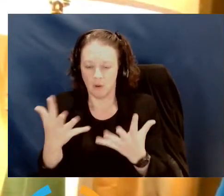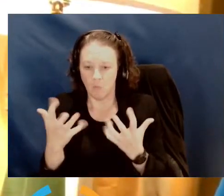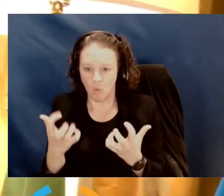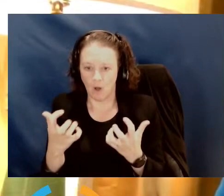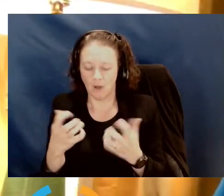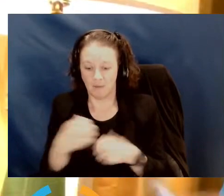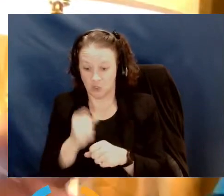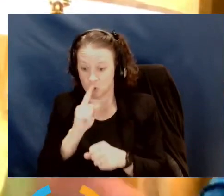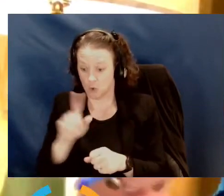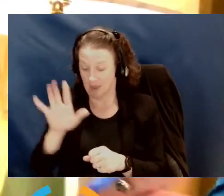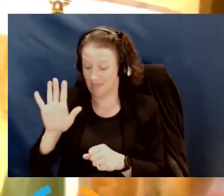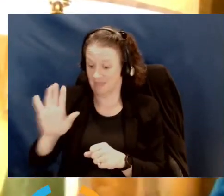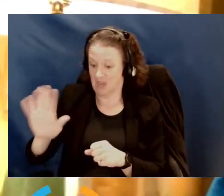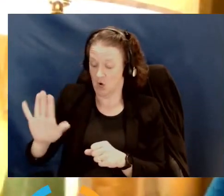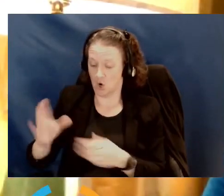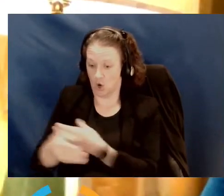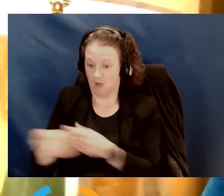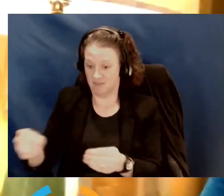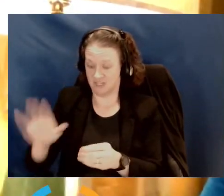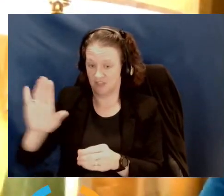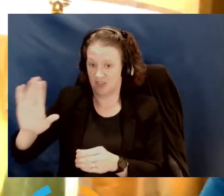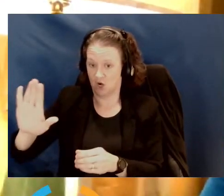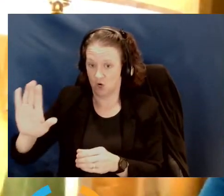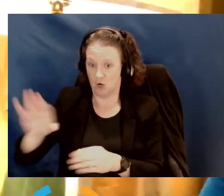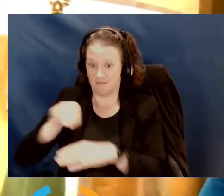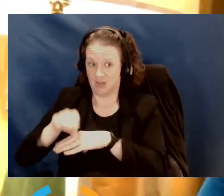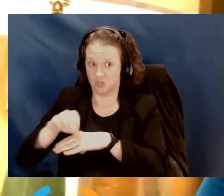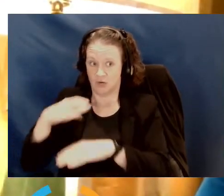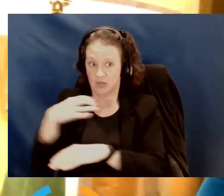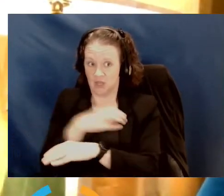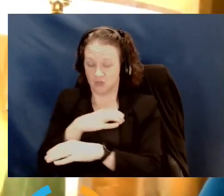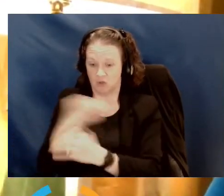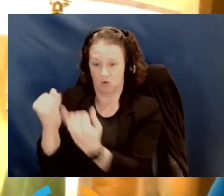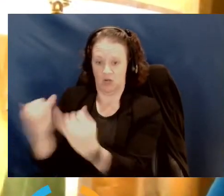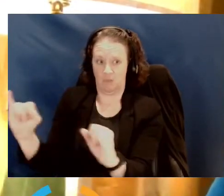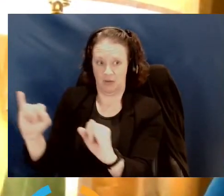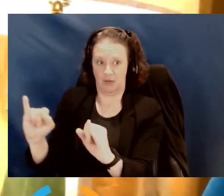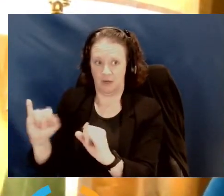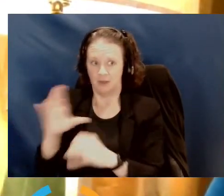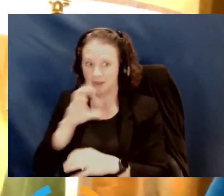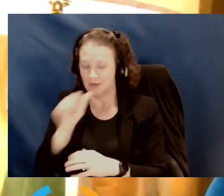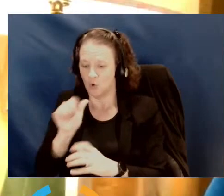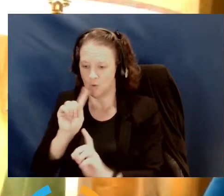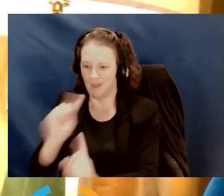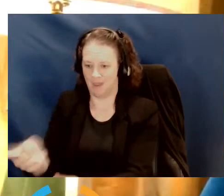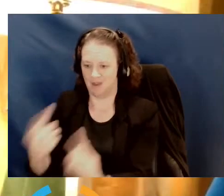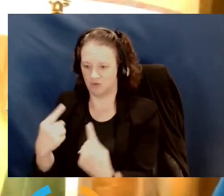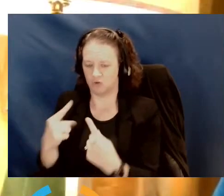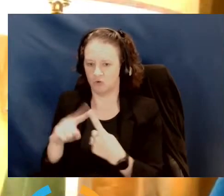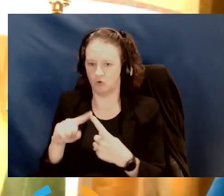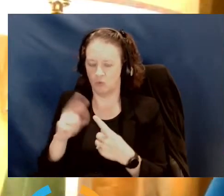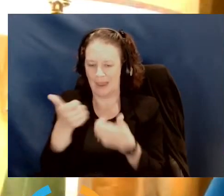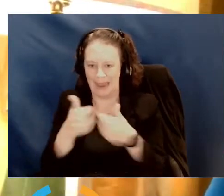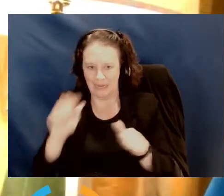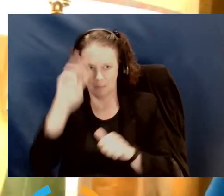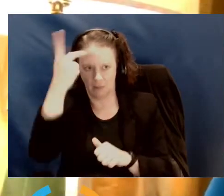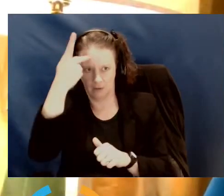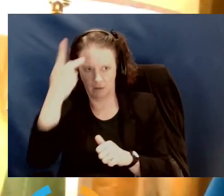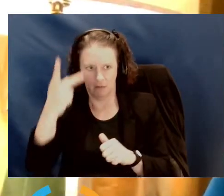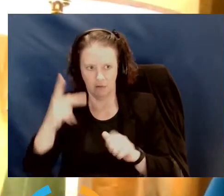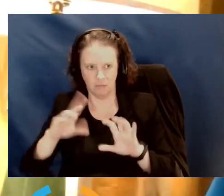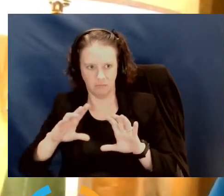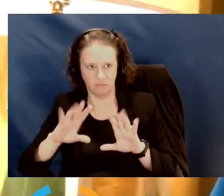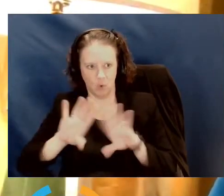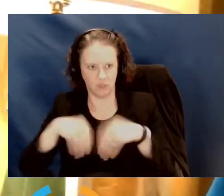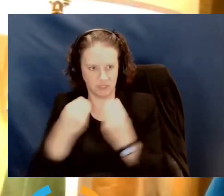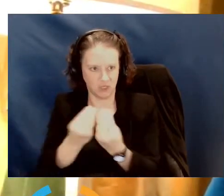advisory council are, their own entity and not answerable to a political entity. So as a